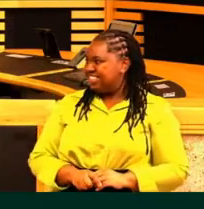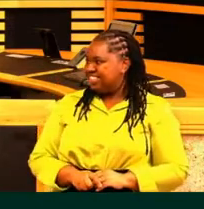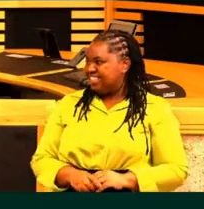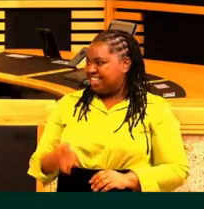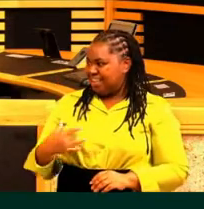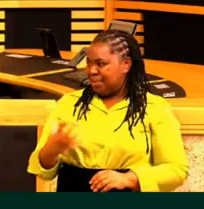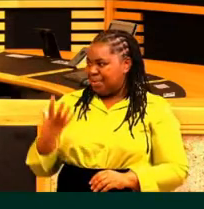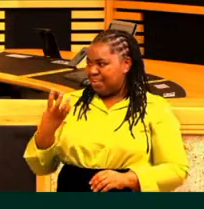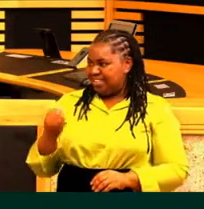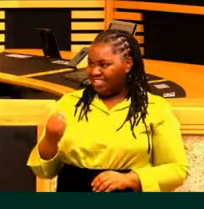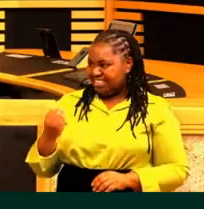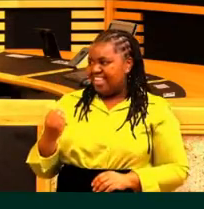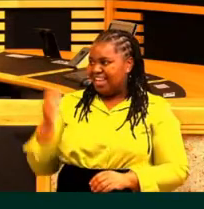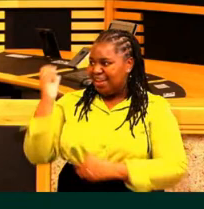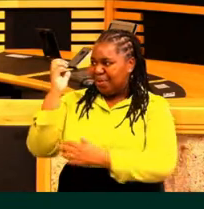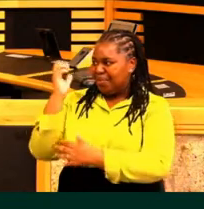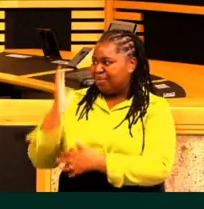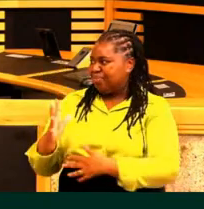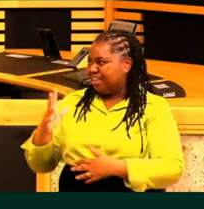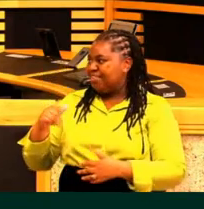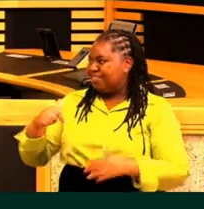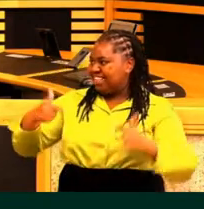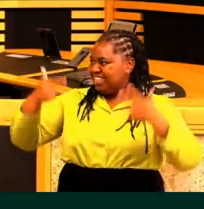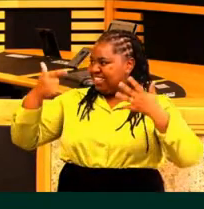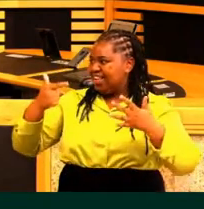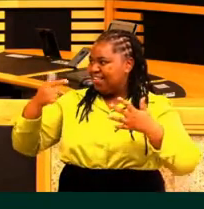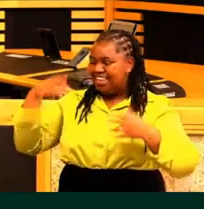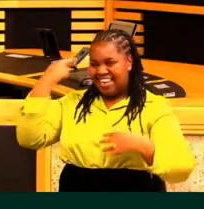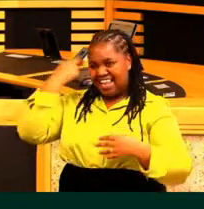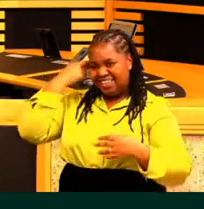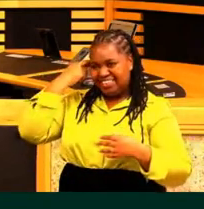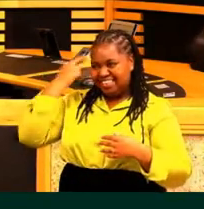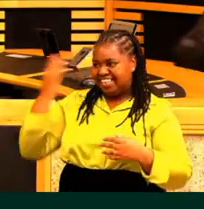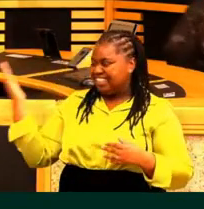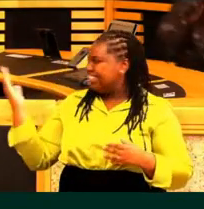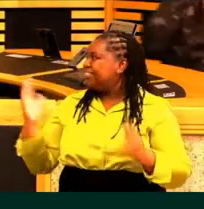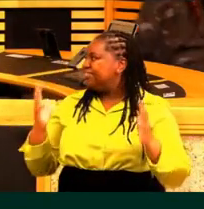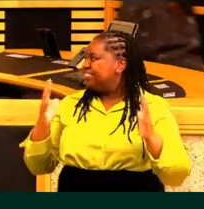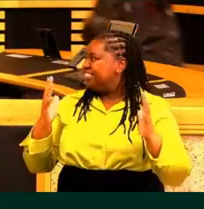or seventh Administration um